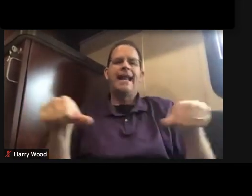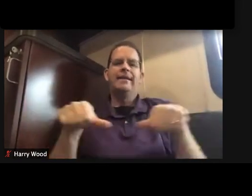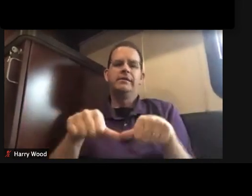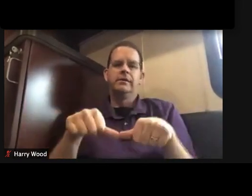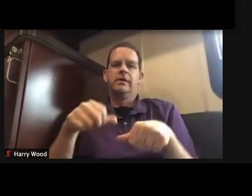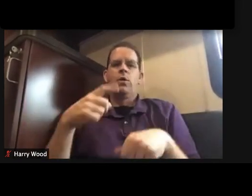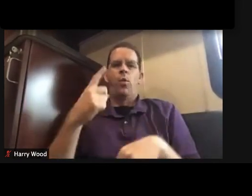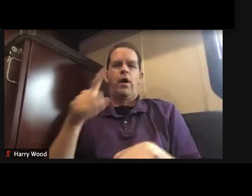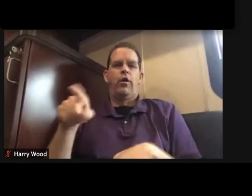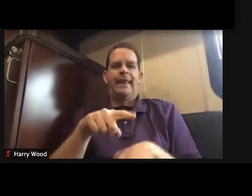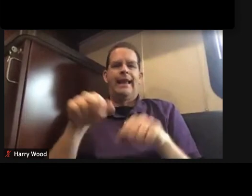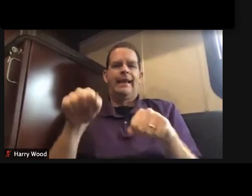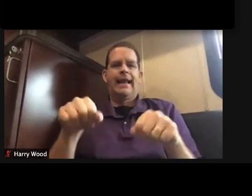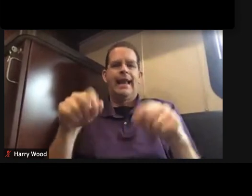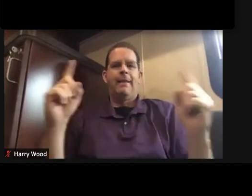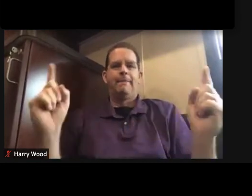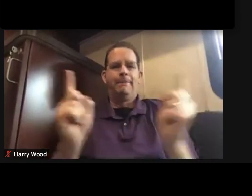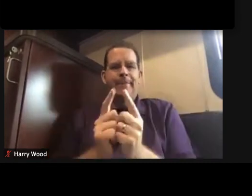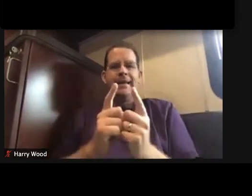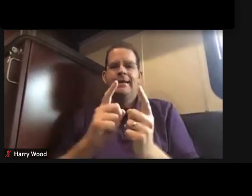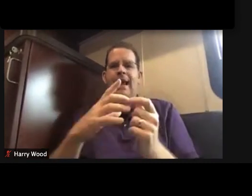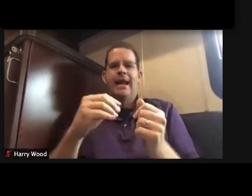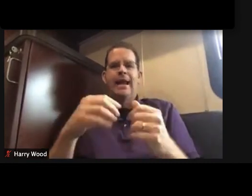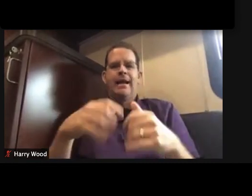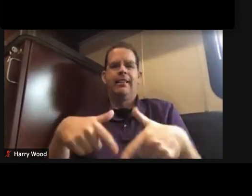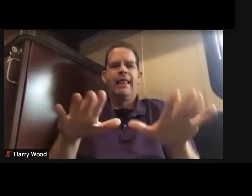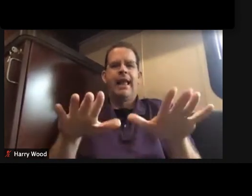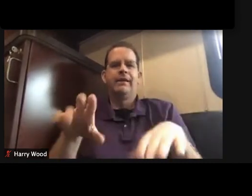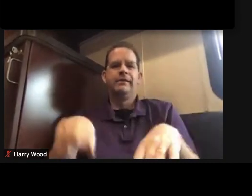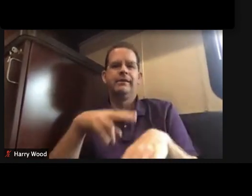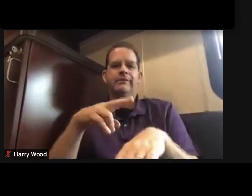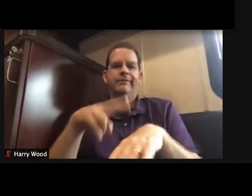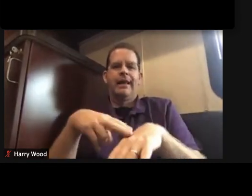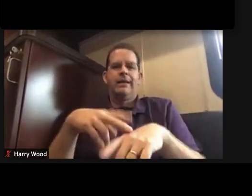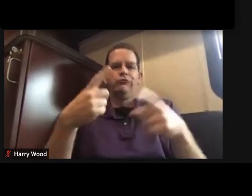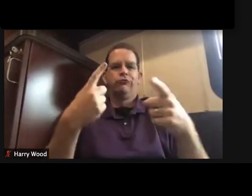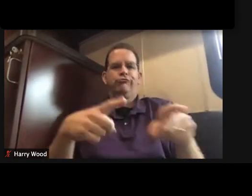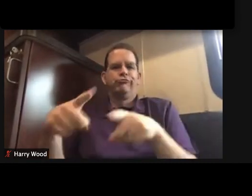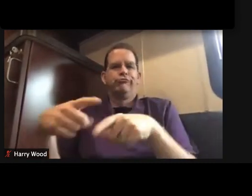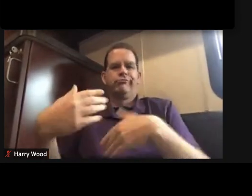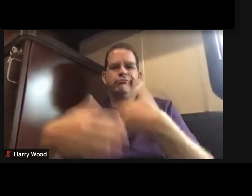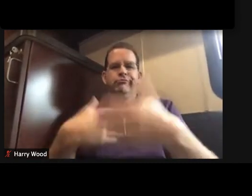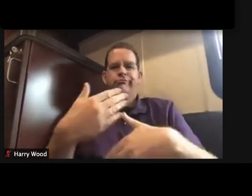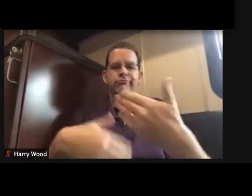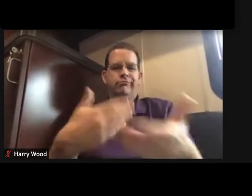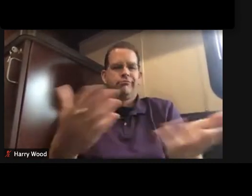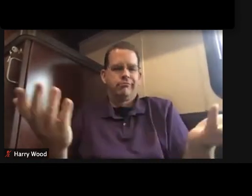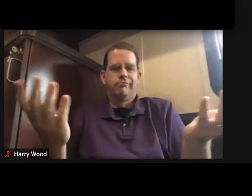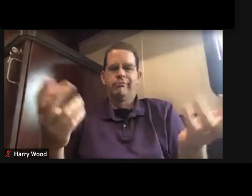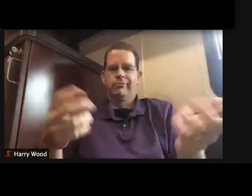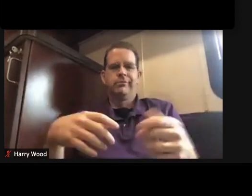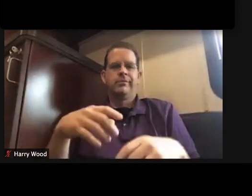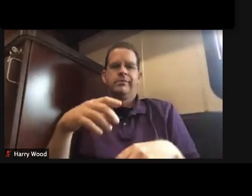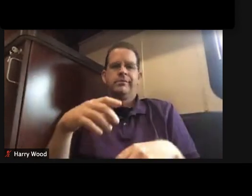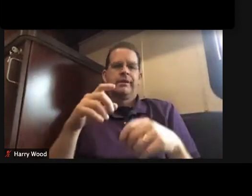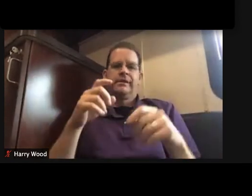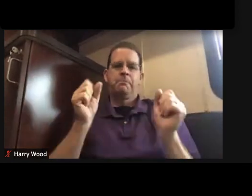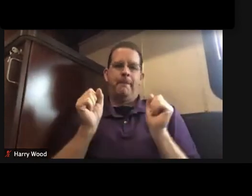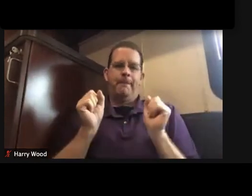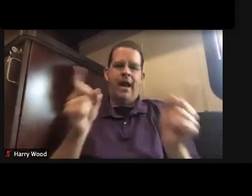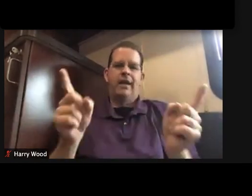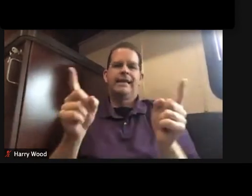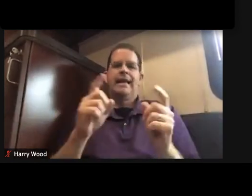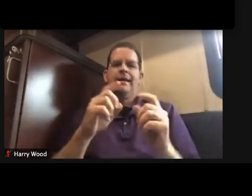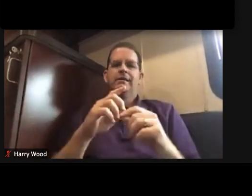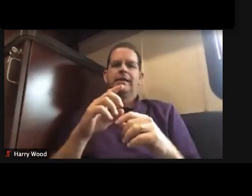create that space, um, where they can meet and natural occurrence happen and they can